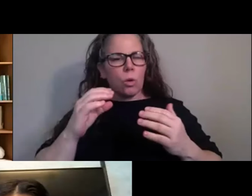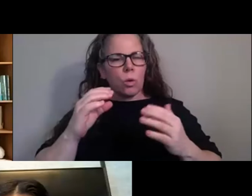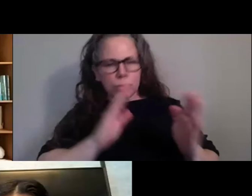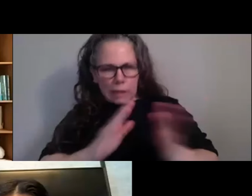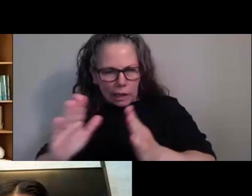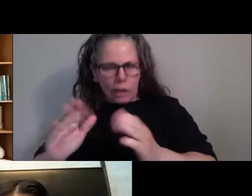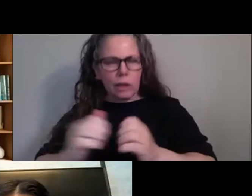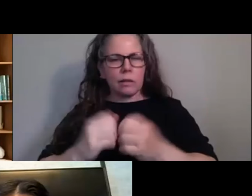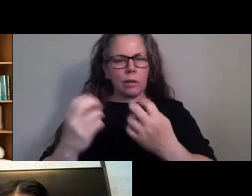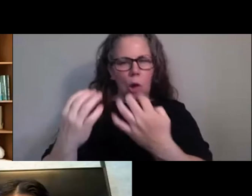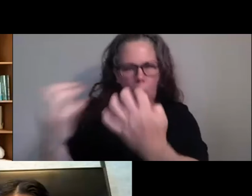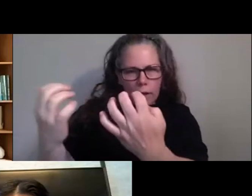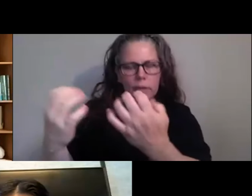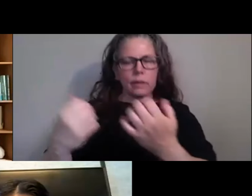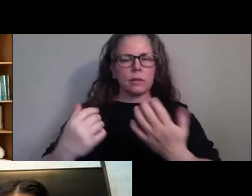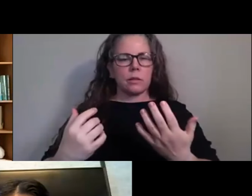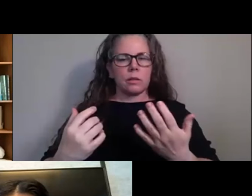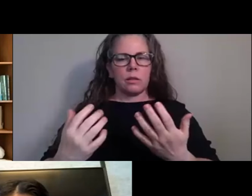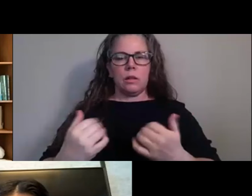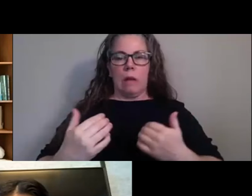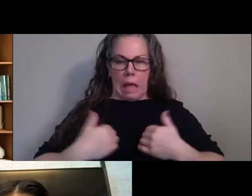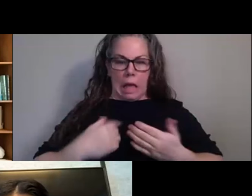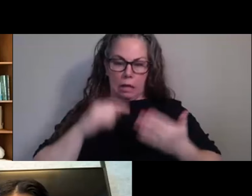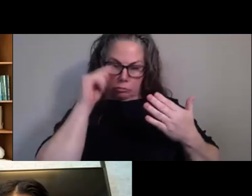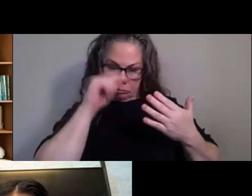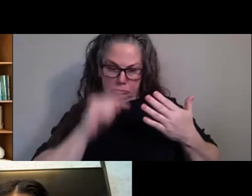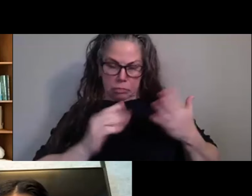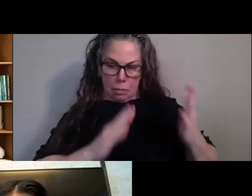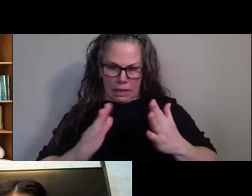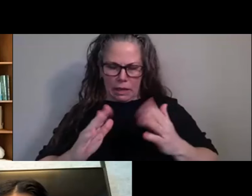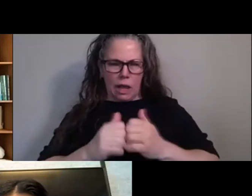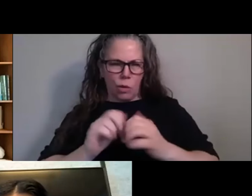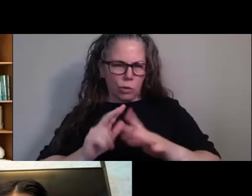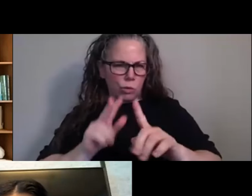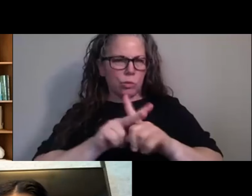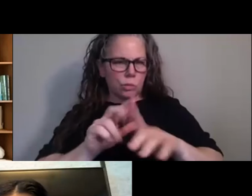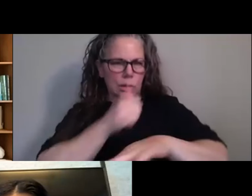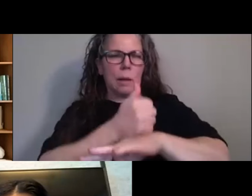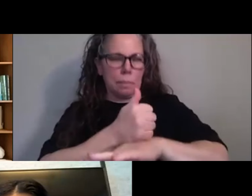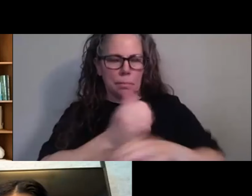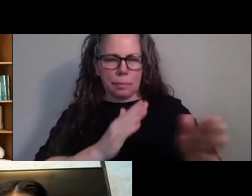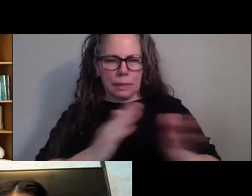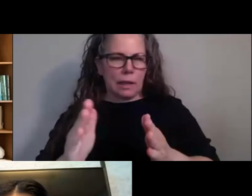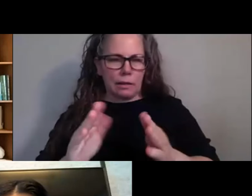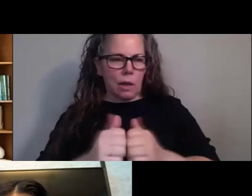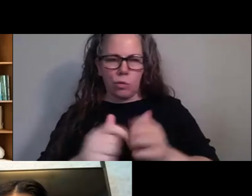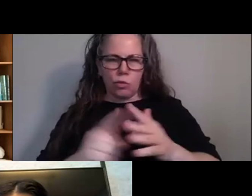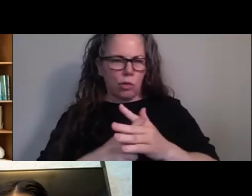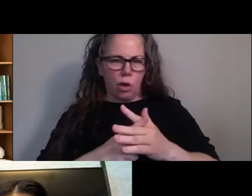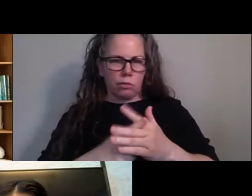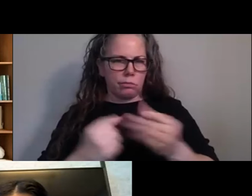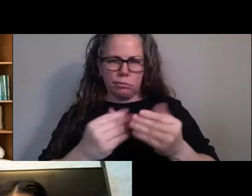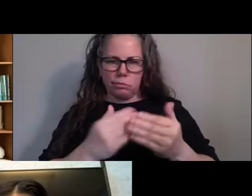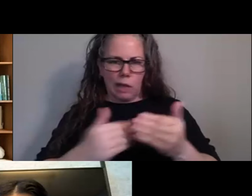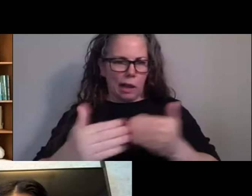to. How do you then put that plan into action? I think there's a lot of creative ways that, you know,